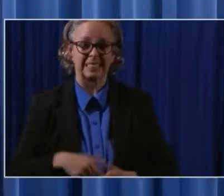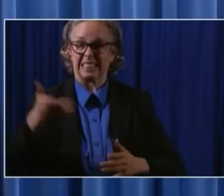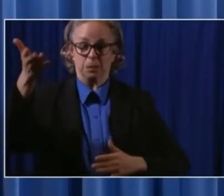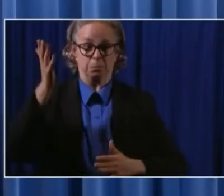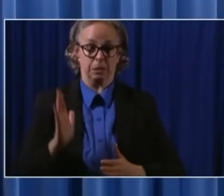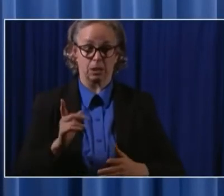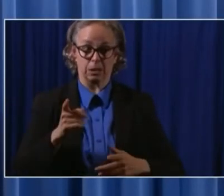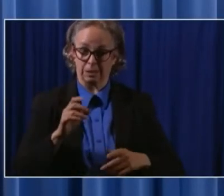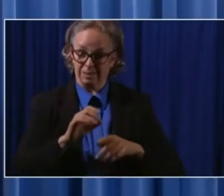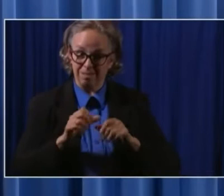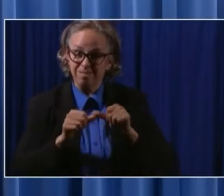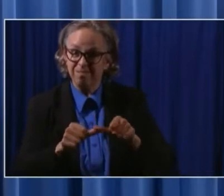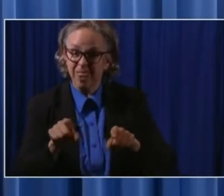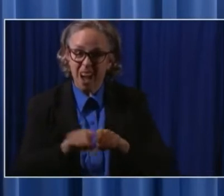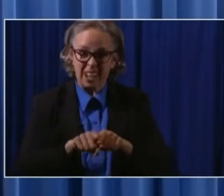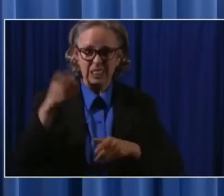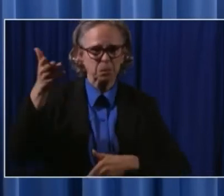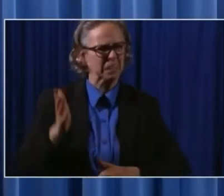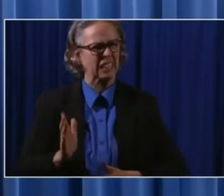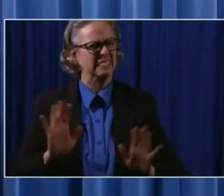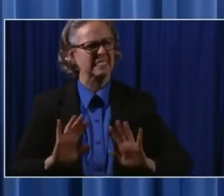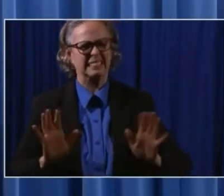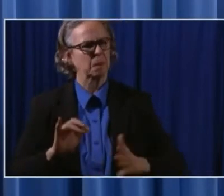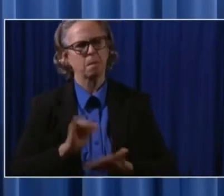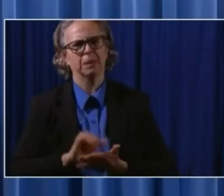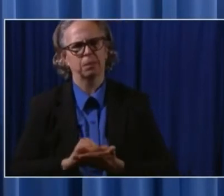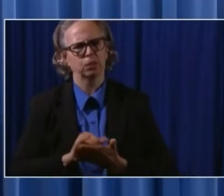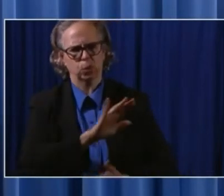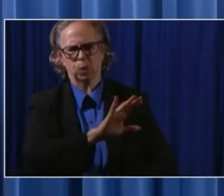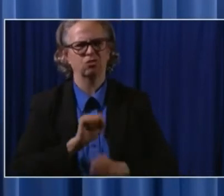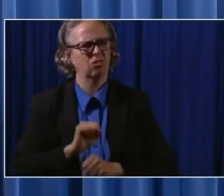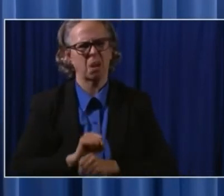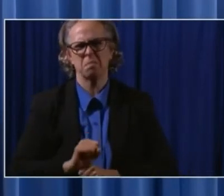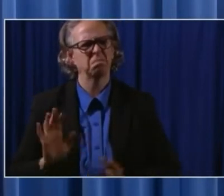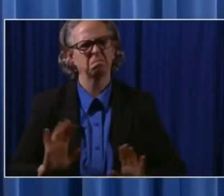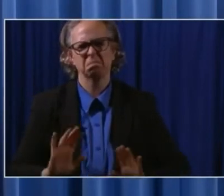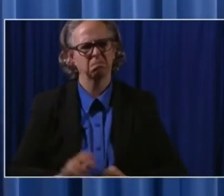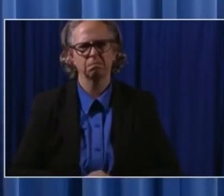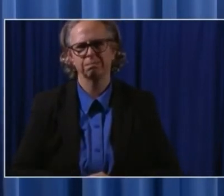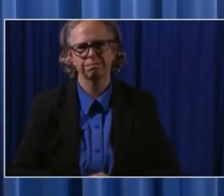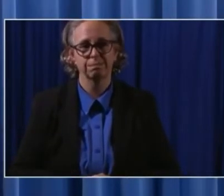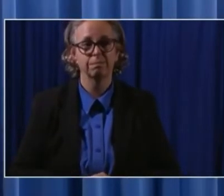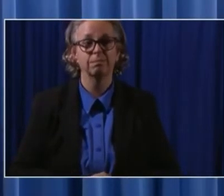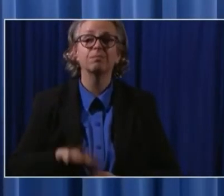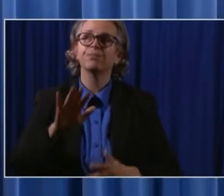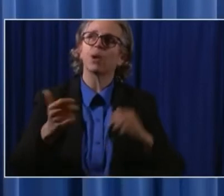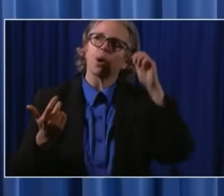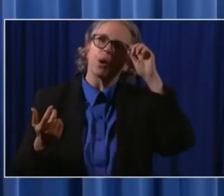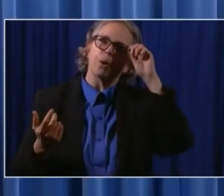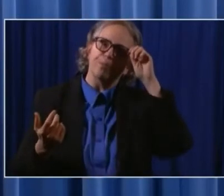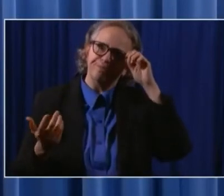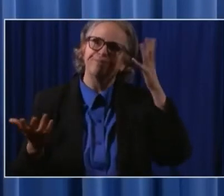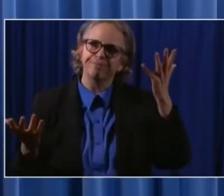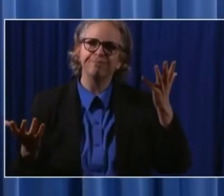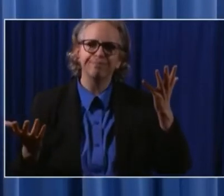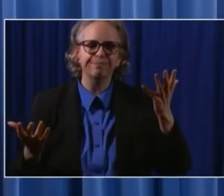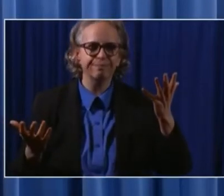function as a Speaker should function. So we're talking to members of the